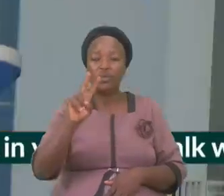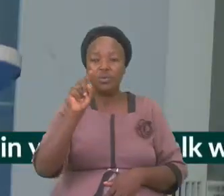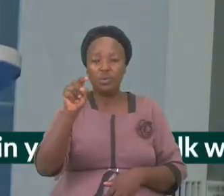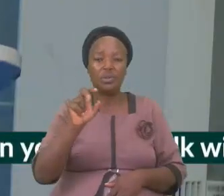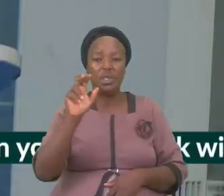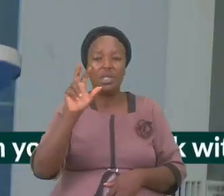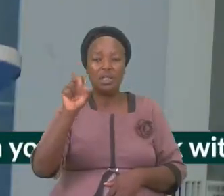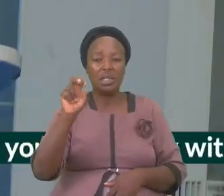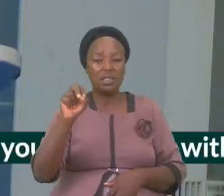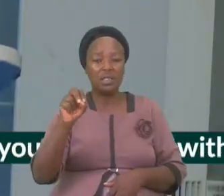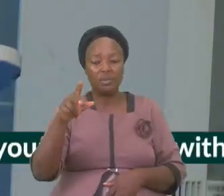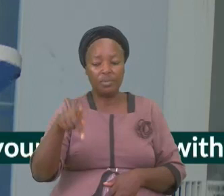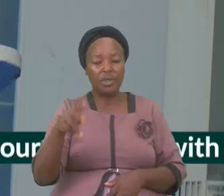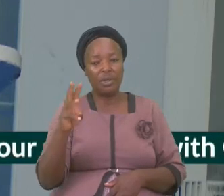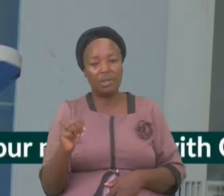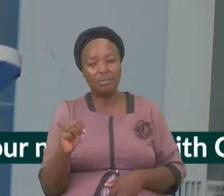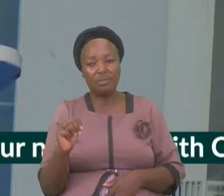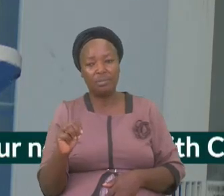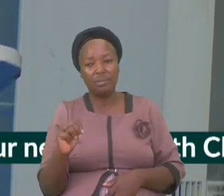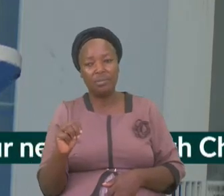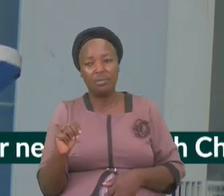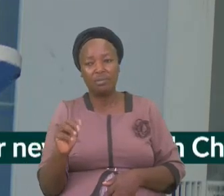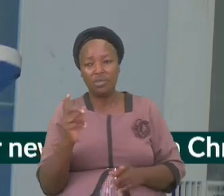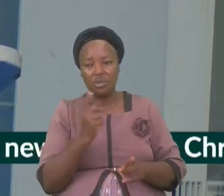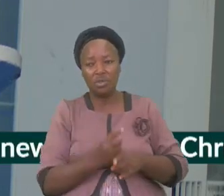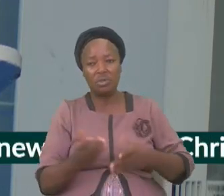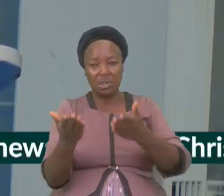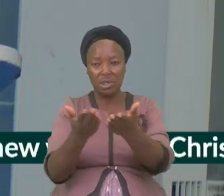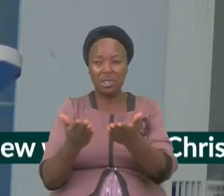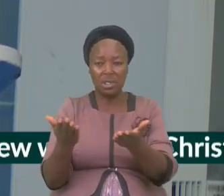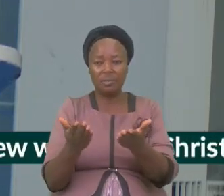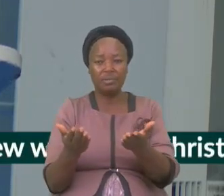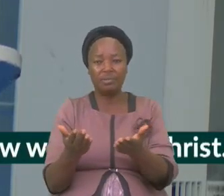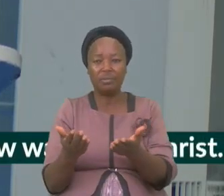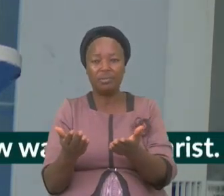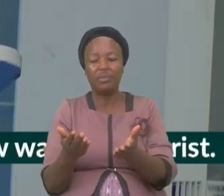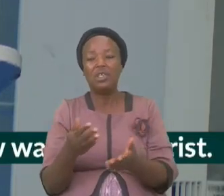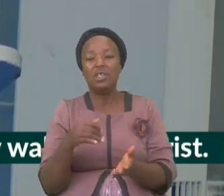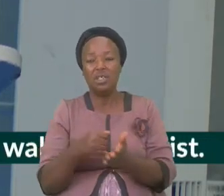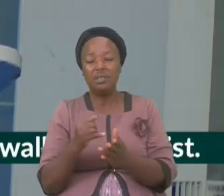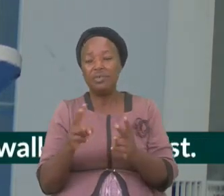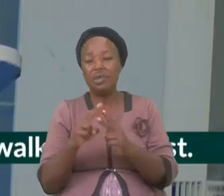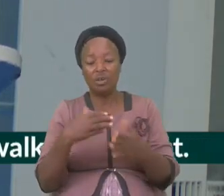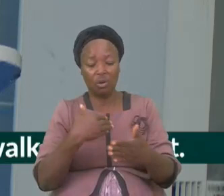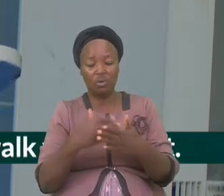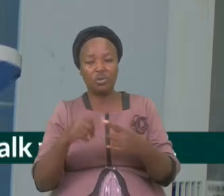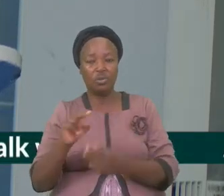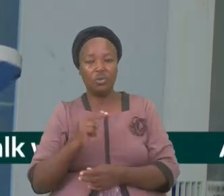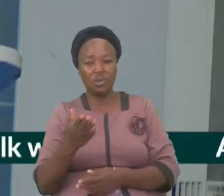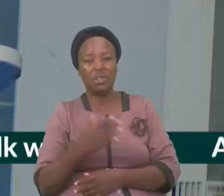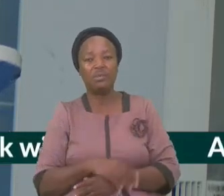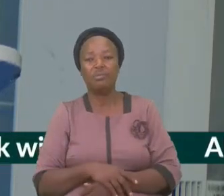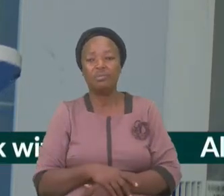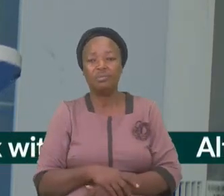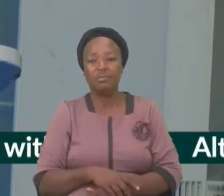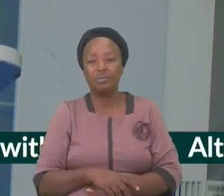side, the building that I'm pointing to there, that is the campus hall. And for you facing this